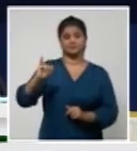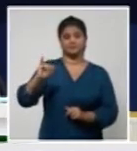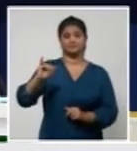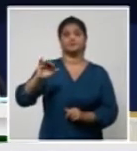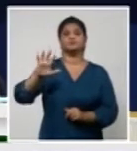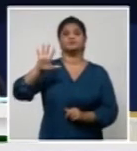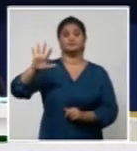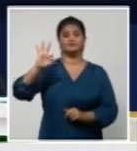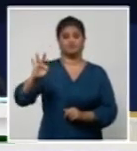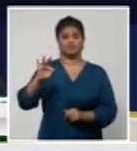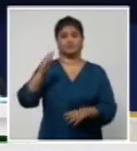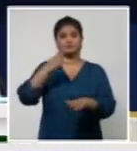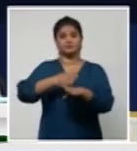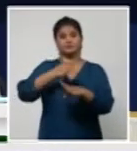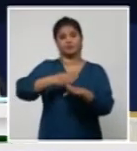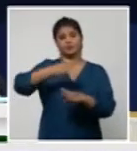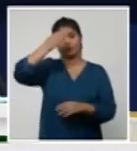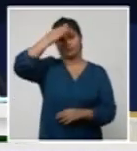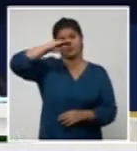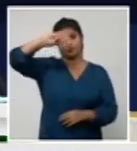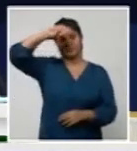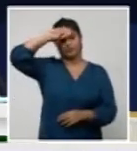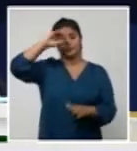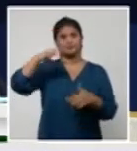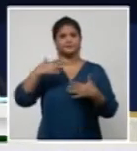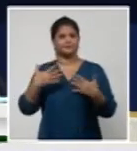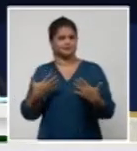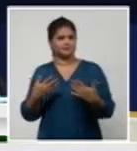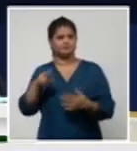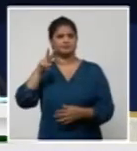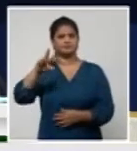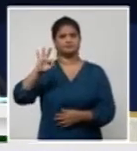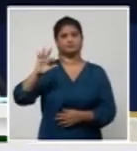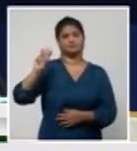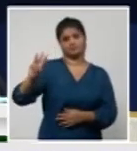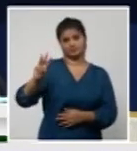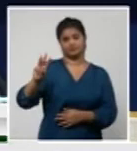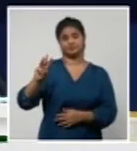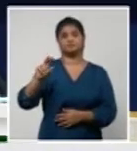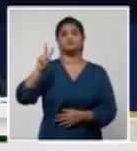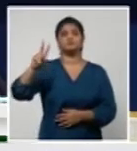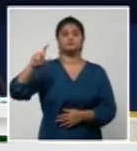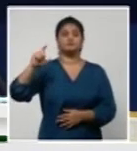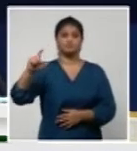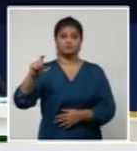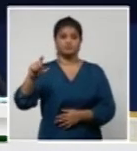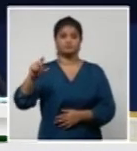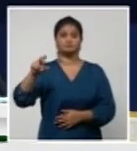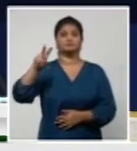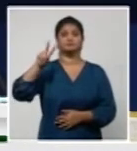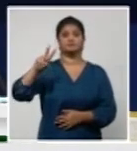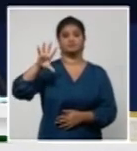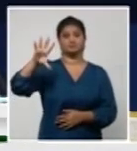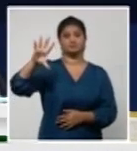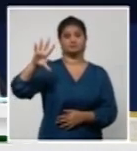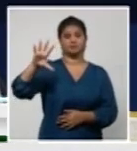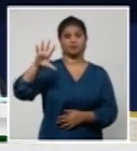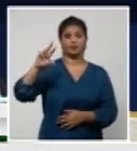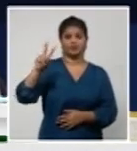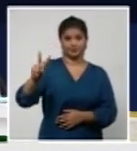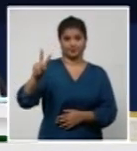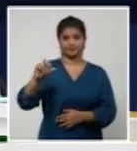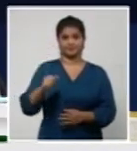658 in Havana's Hygiene, Epidemiology and Microbiology Center, 283 in Santiago de